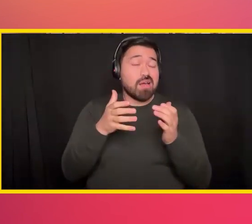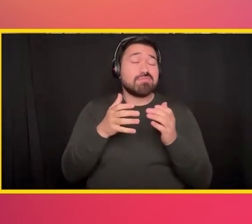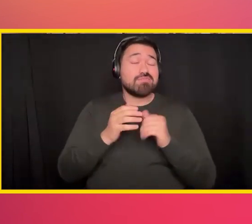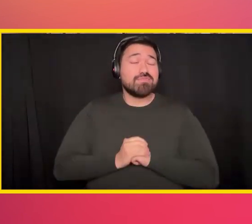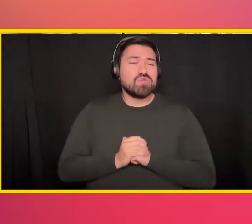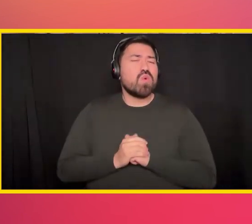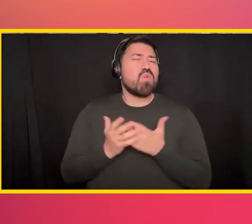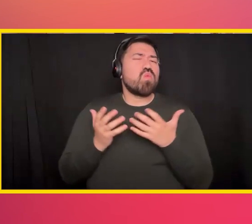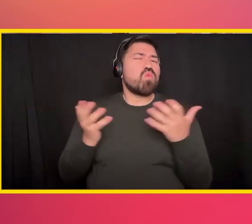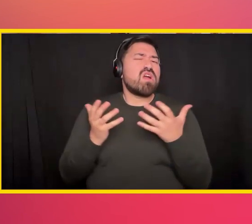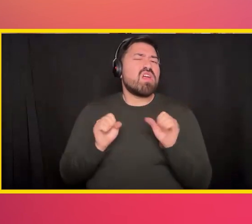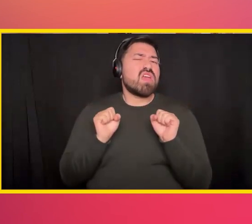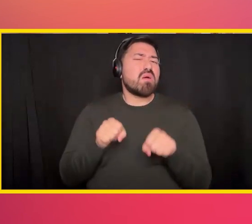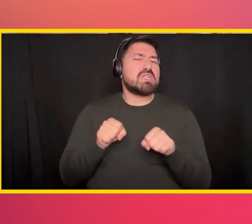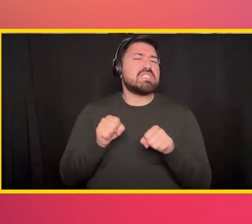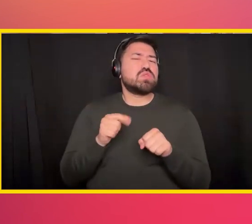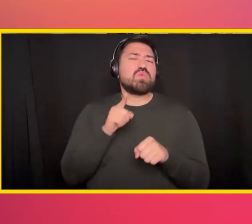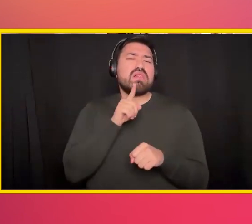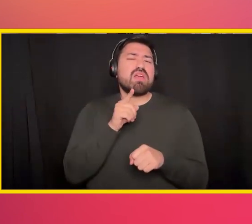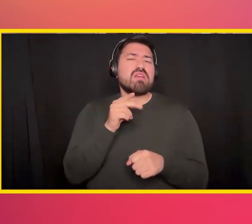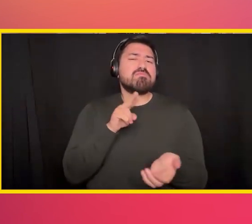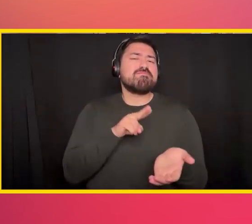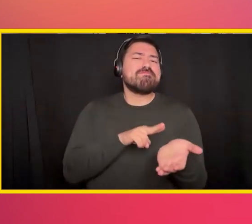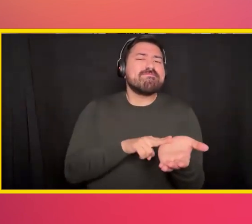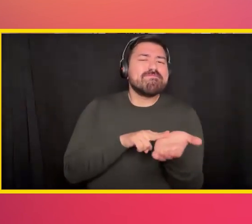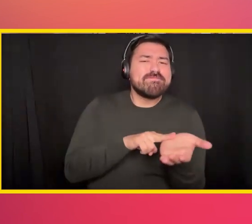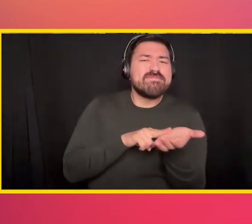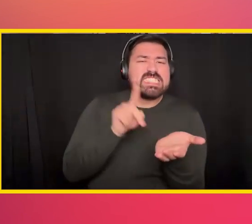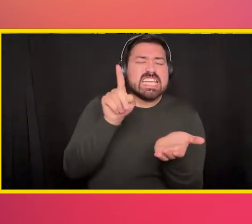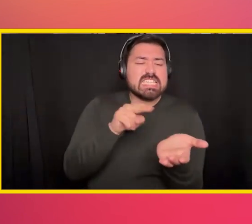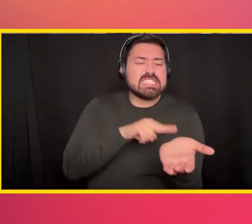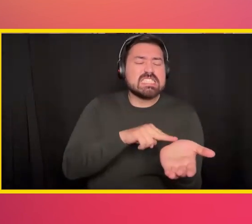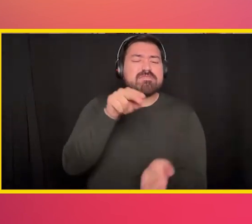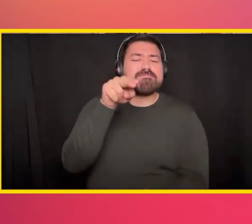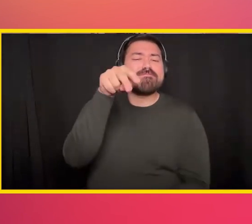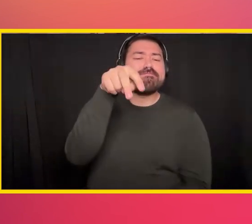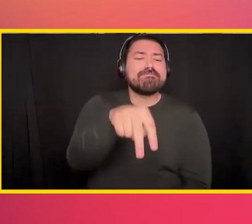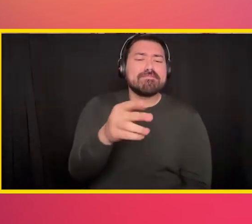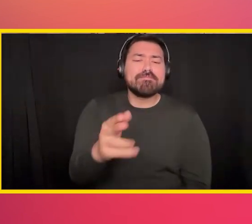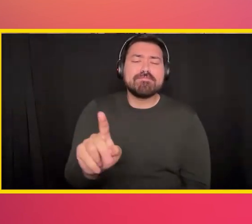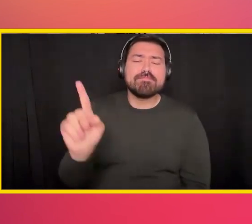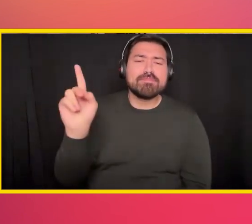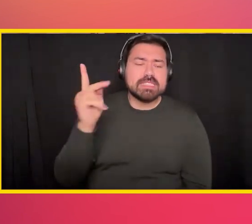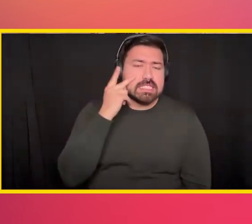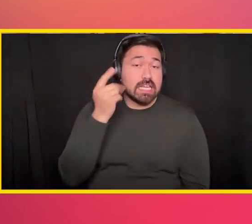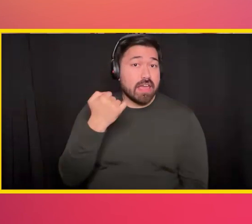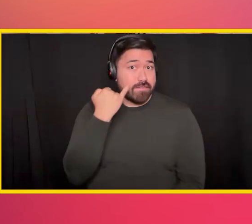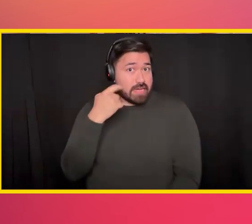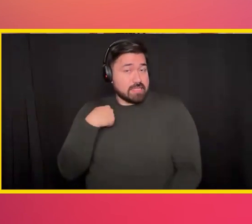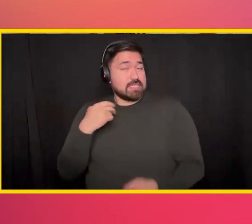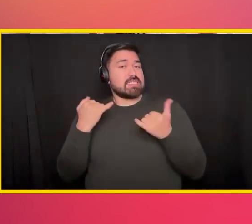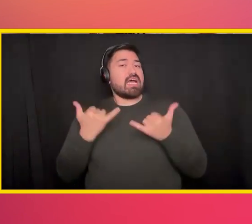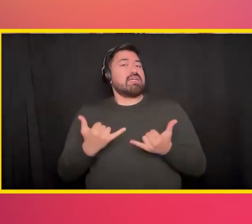to actually test if I'm willing to stand up for my